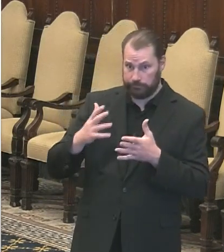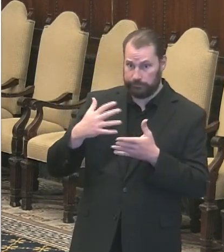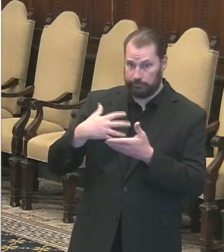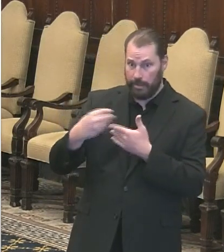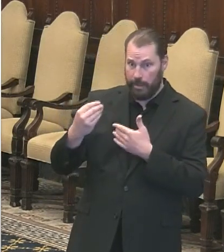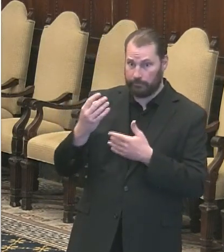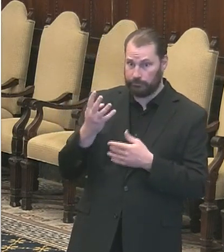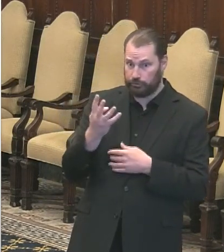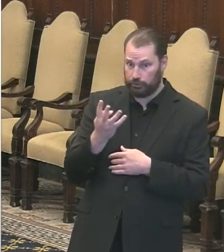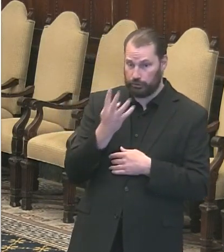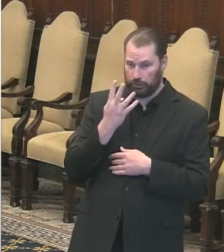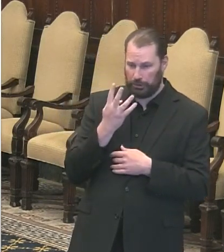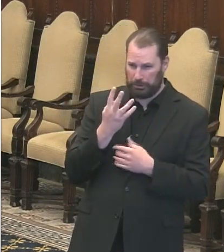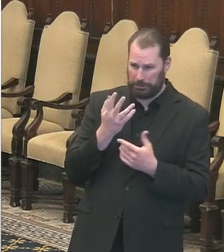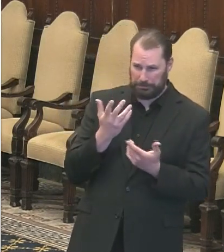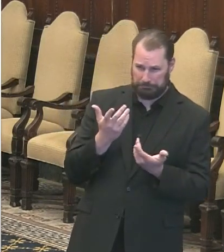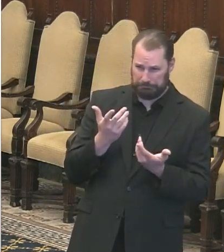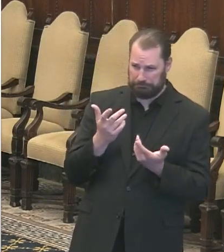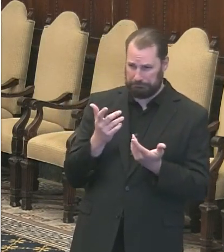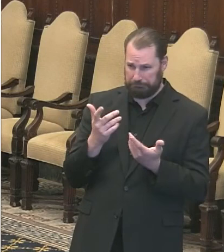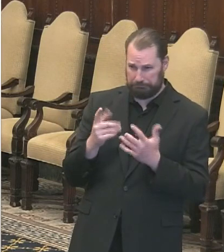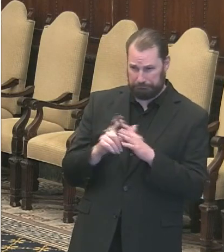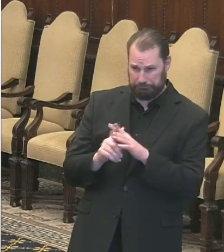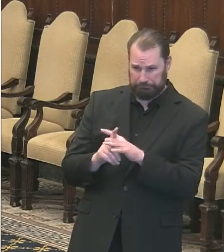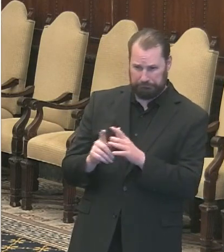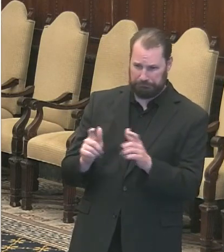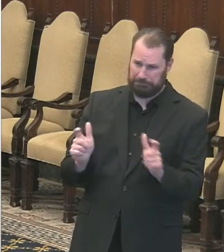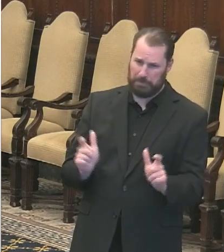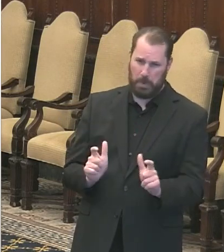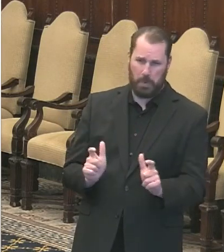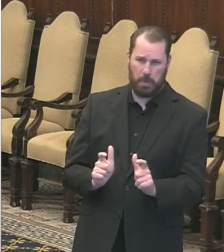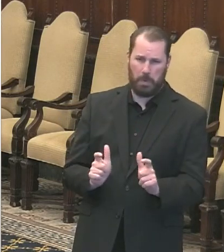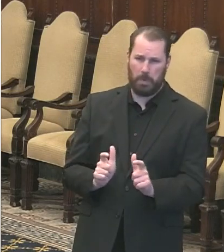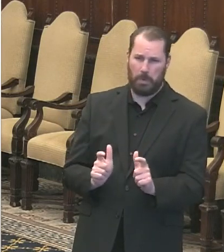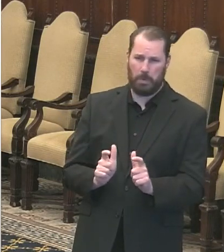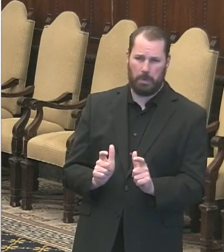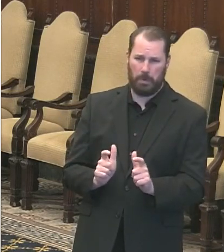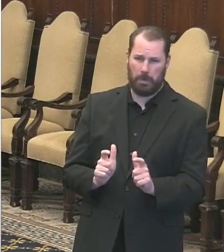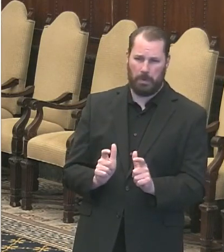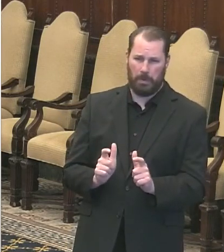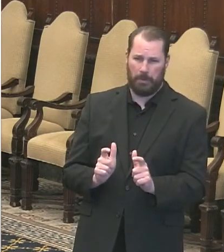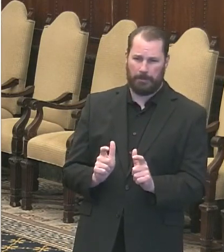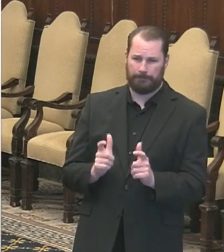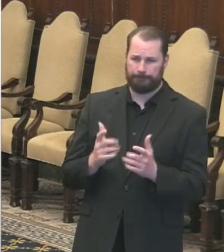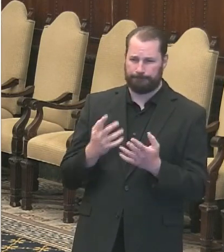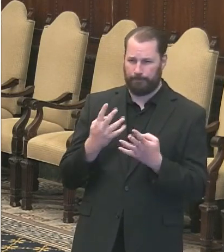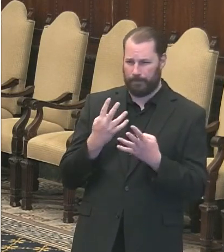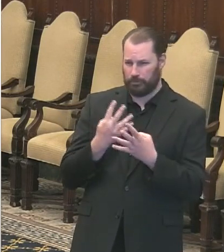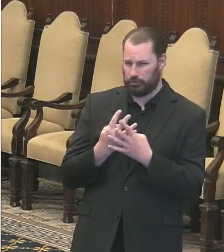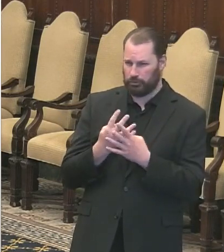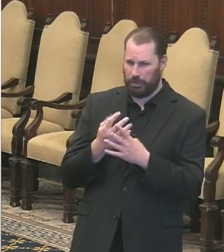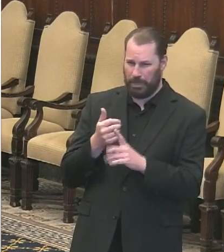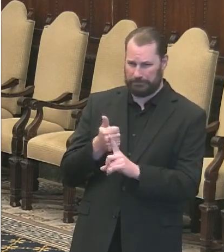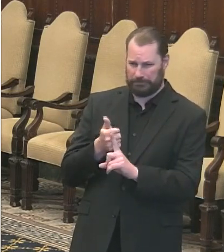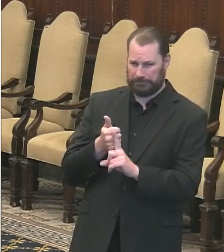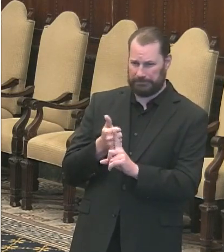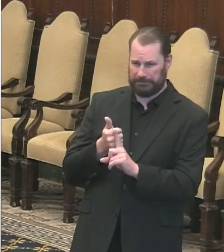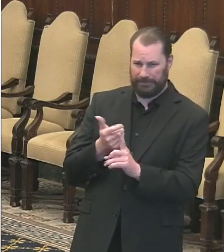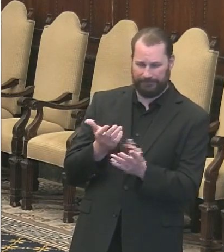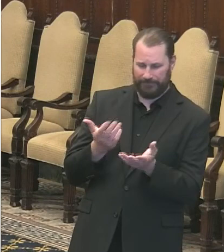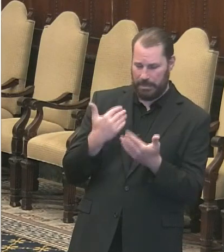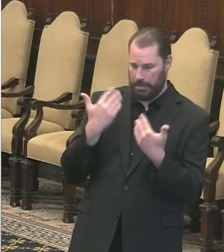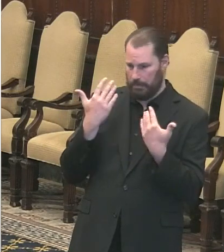that they wouldn't necessarily pose a risk to others. And although the jail, I don't know all of the sleeping arrangements, but